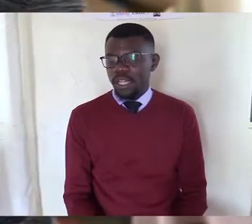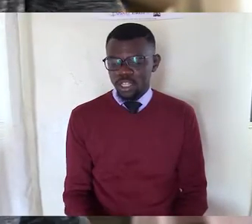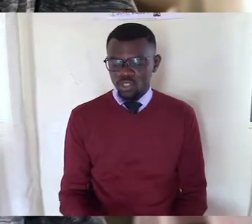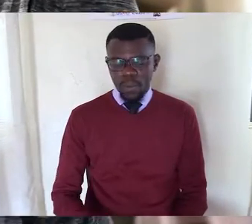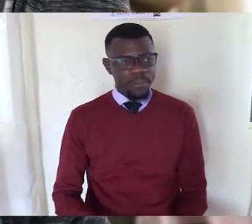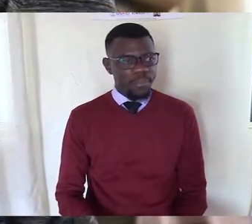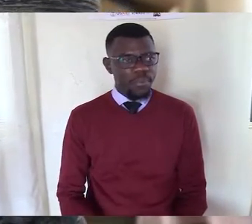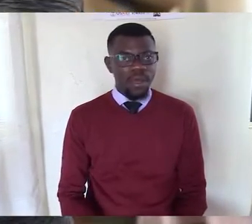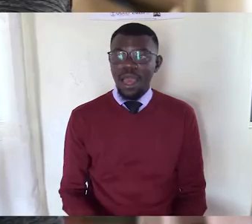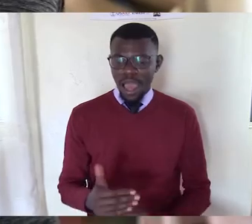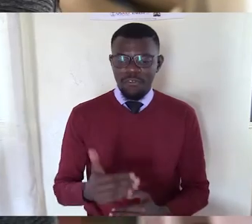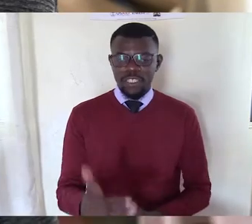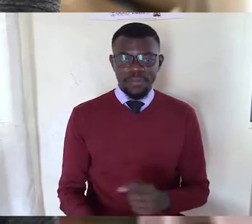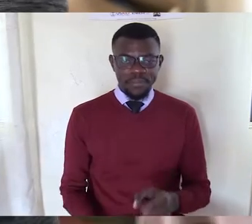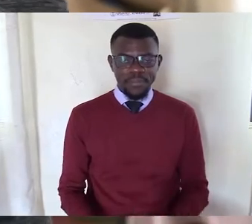There are many